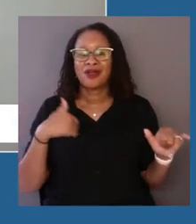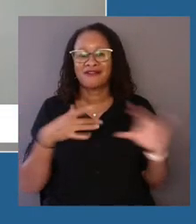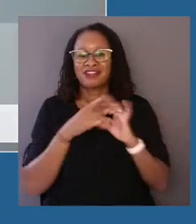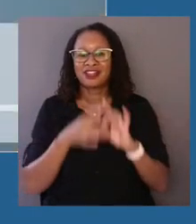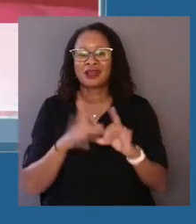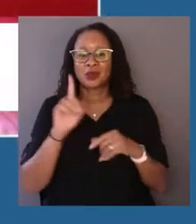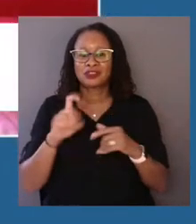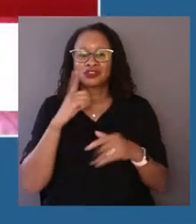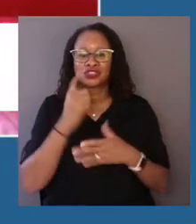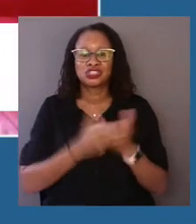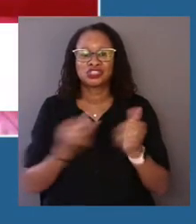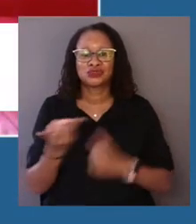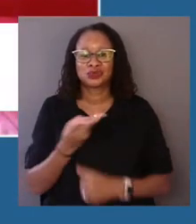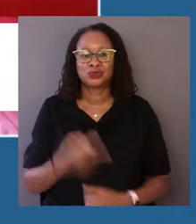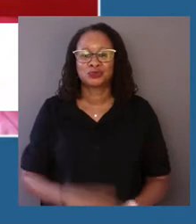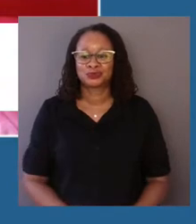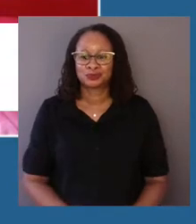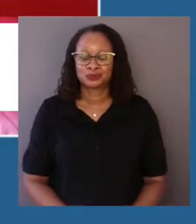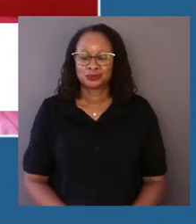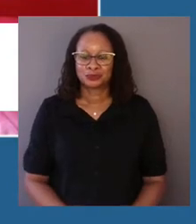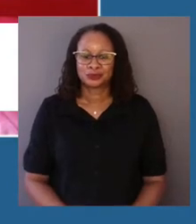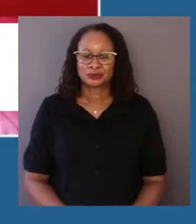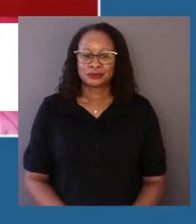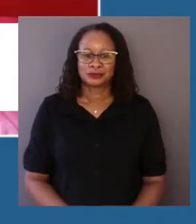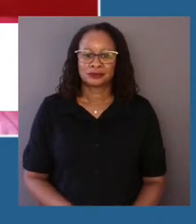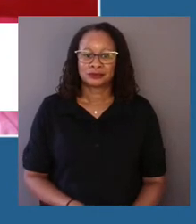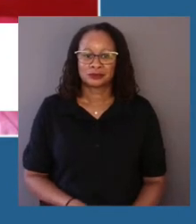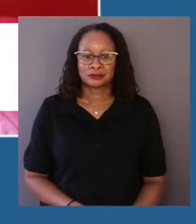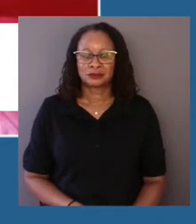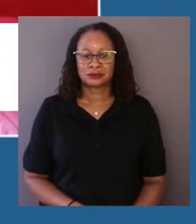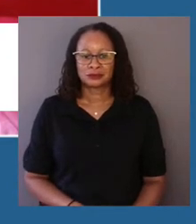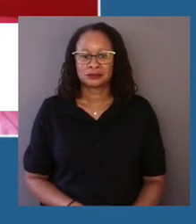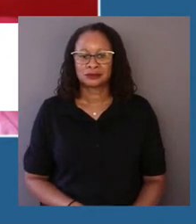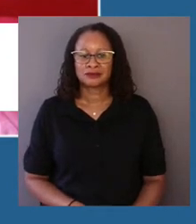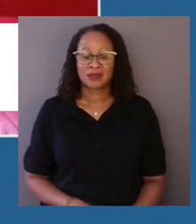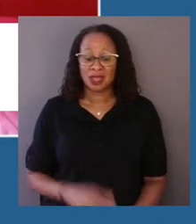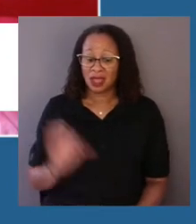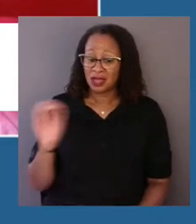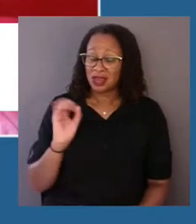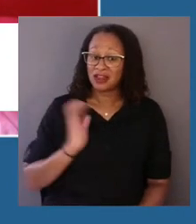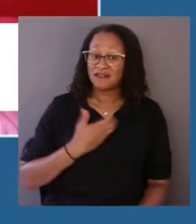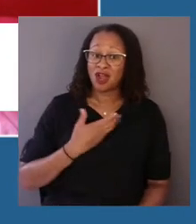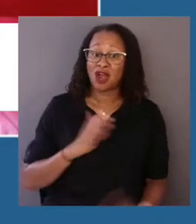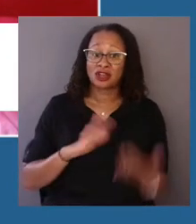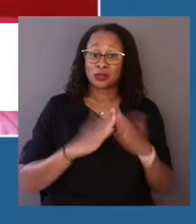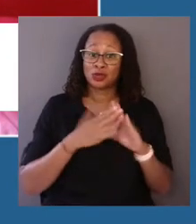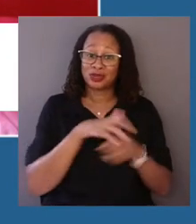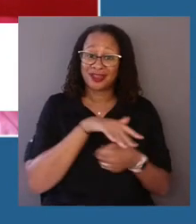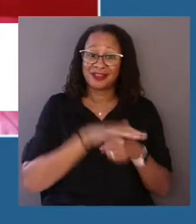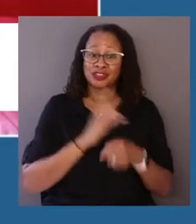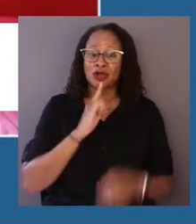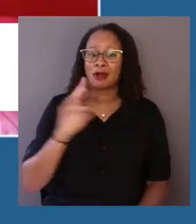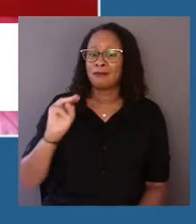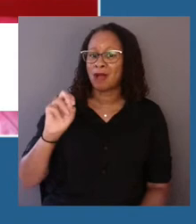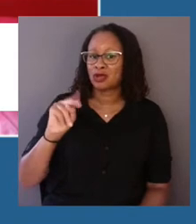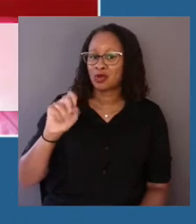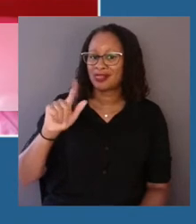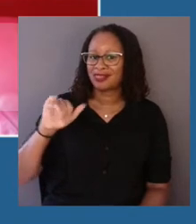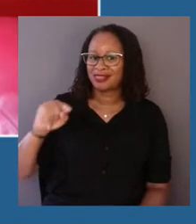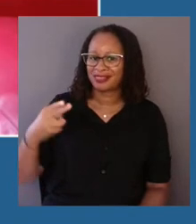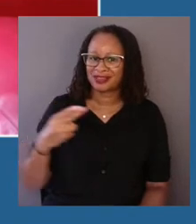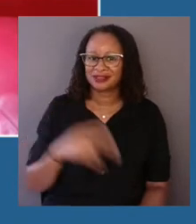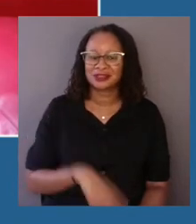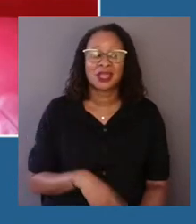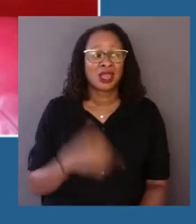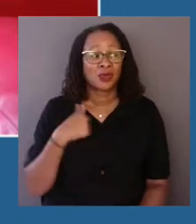Well, you know, none of our constituencies are a monolith. So our constituents are uptown community